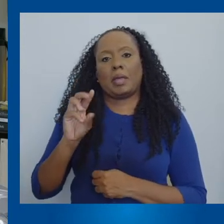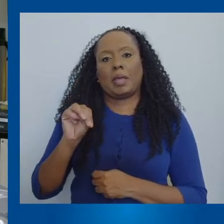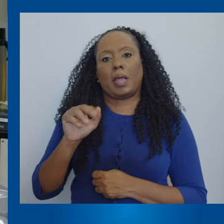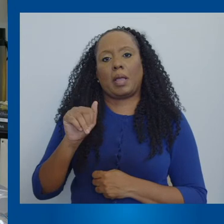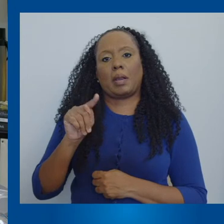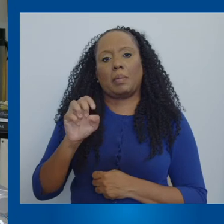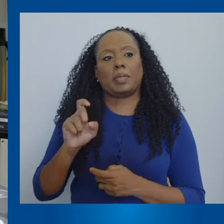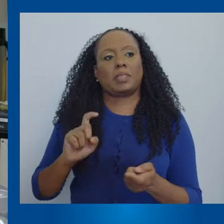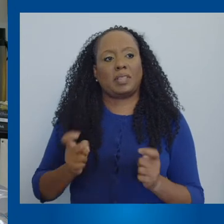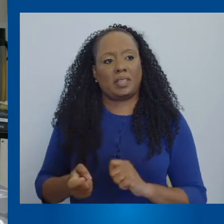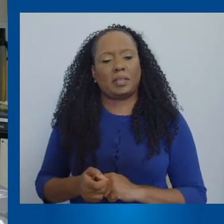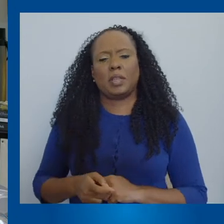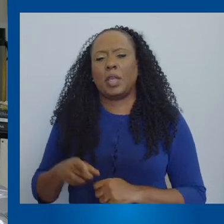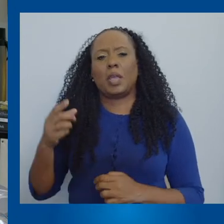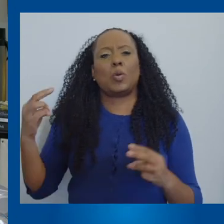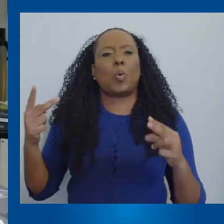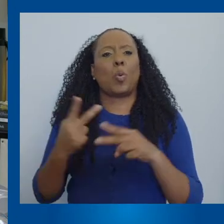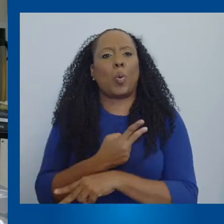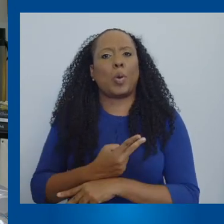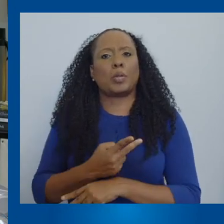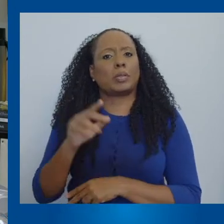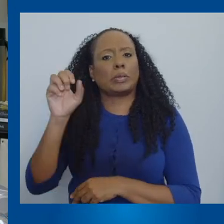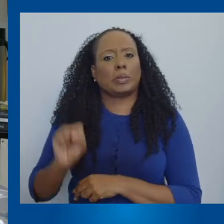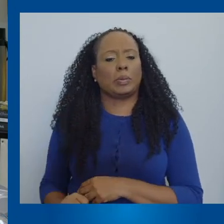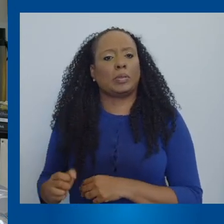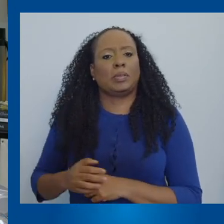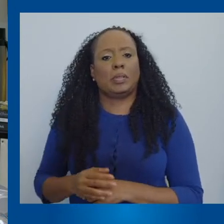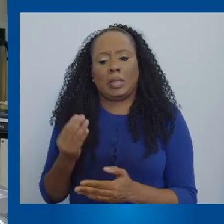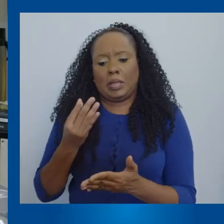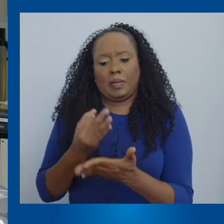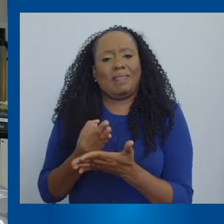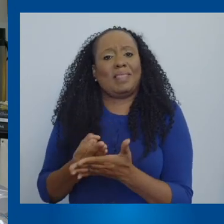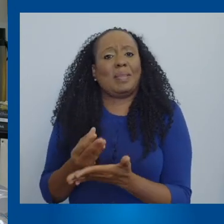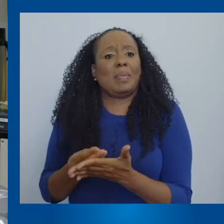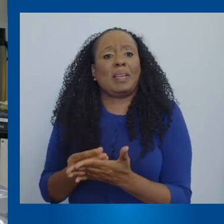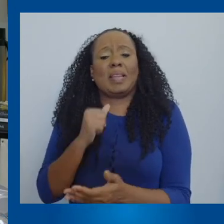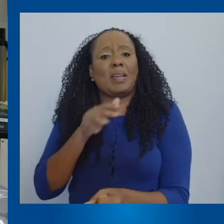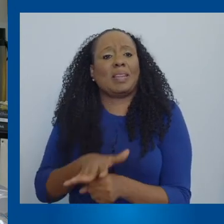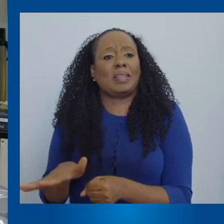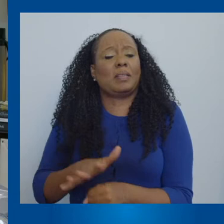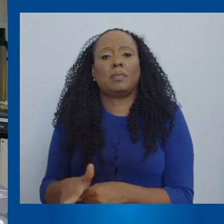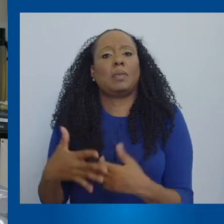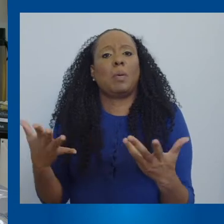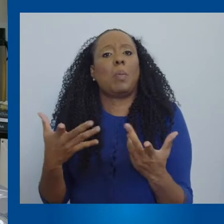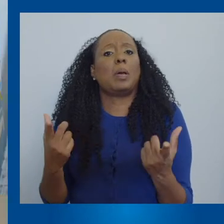South. Financial resources are scarce for addressing AMR. What can be done?